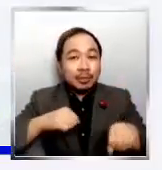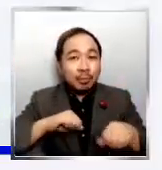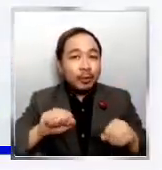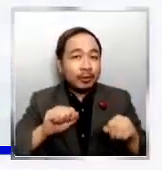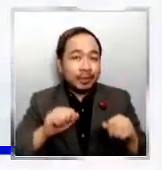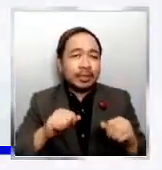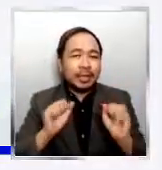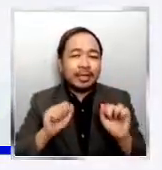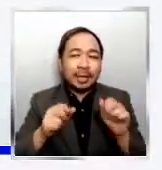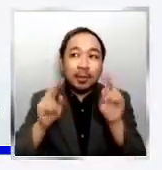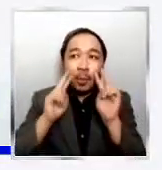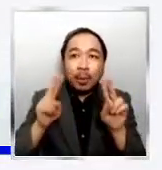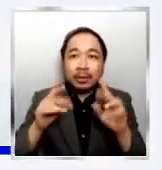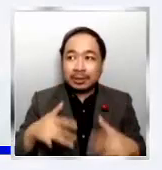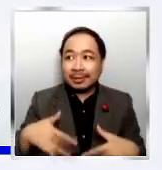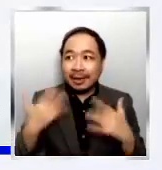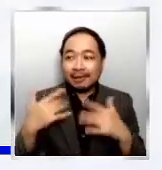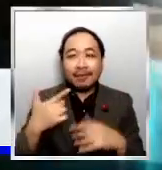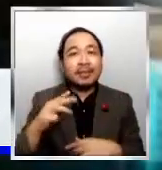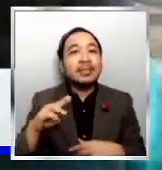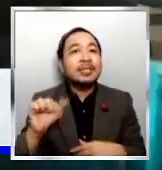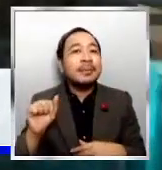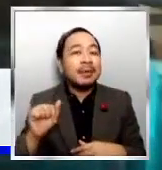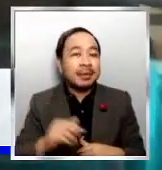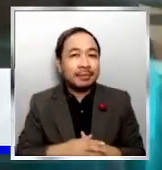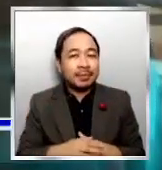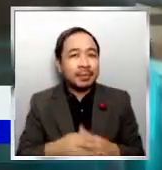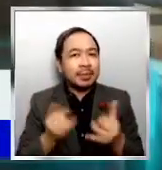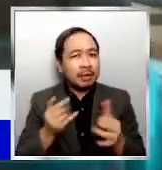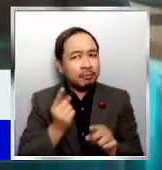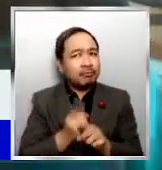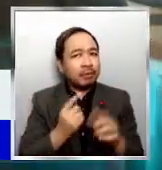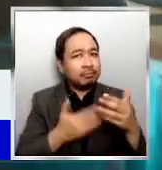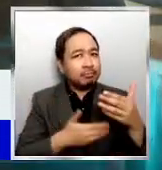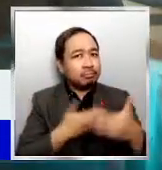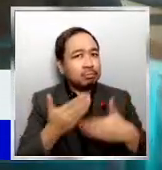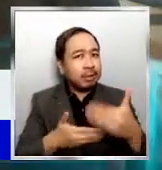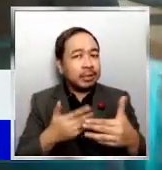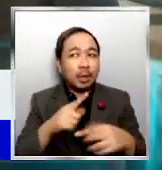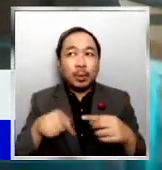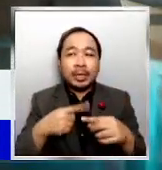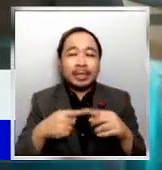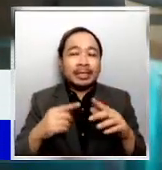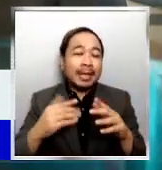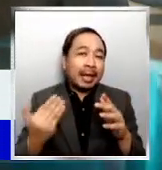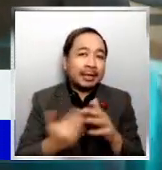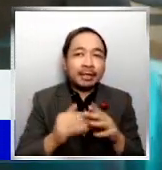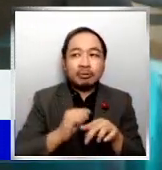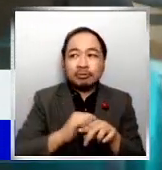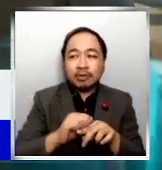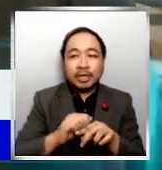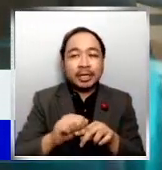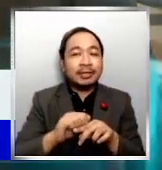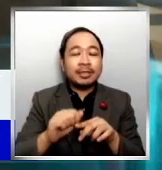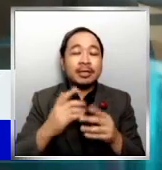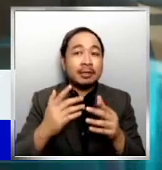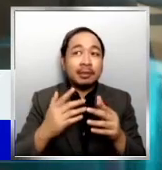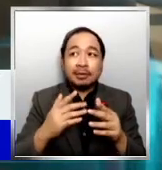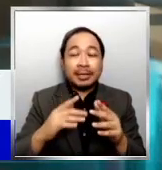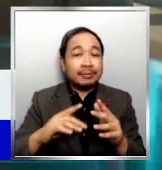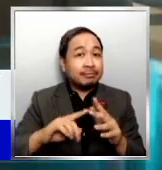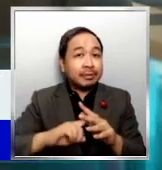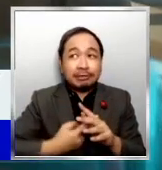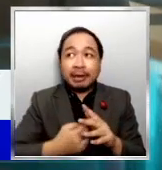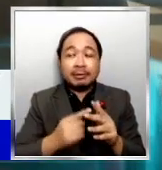sa GMA Network. We're on the right track. After the resumption of training with all the approval and